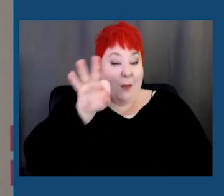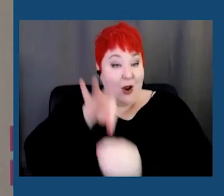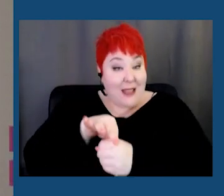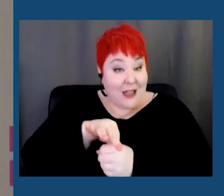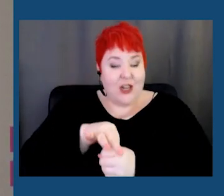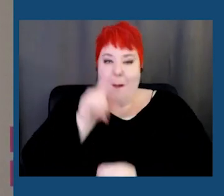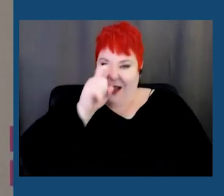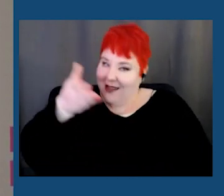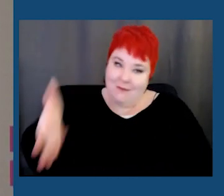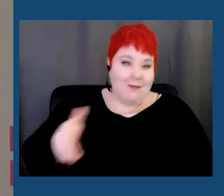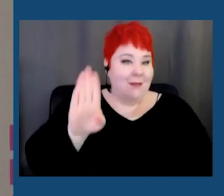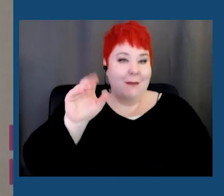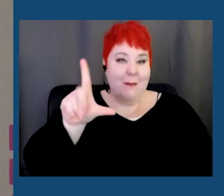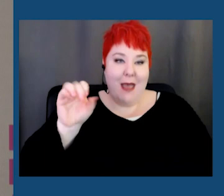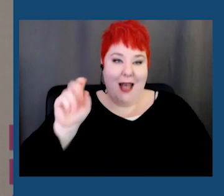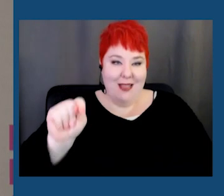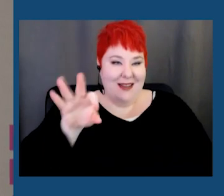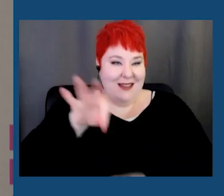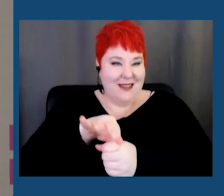ballot.